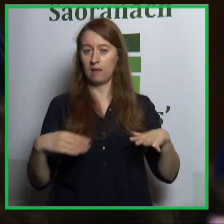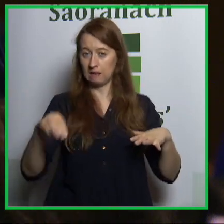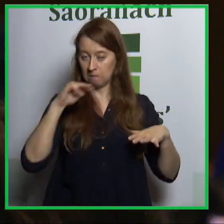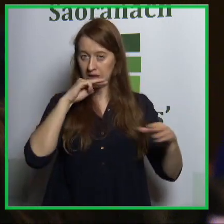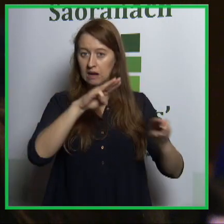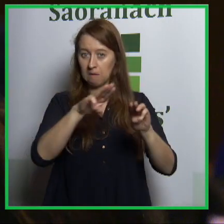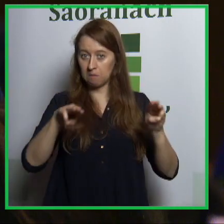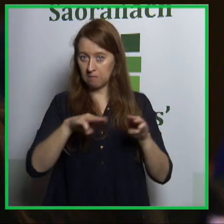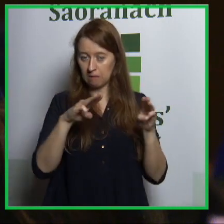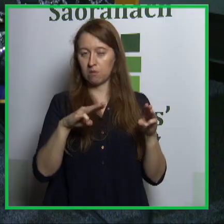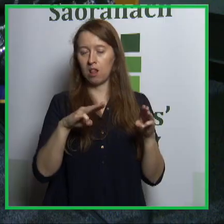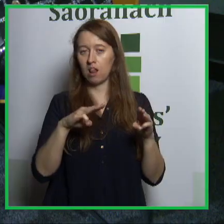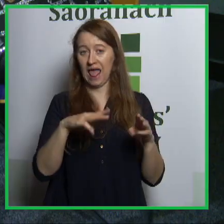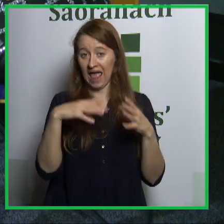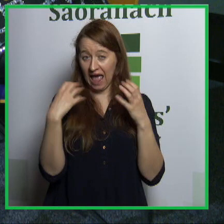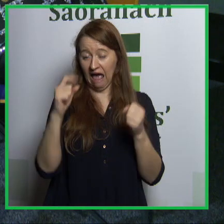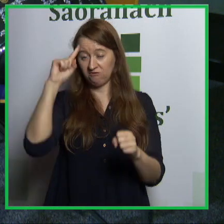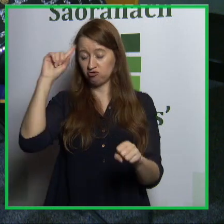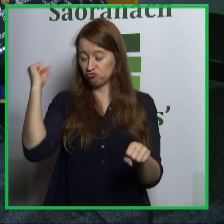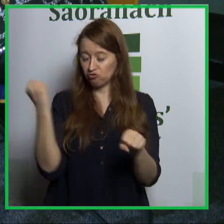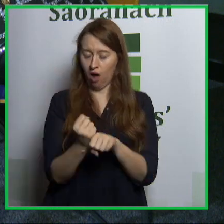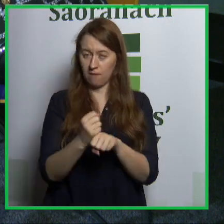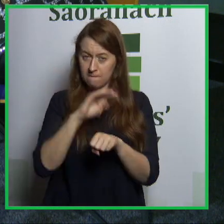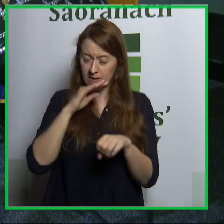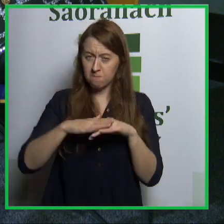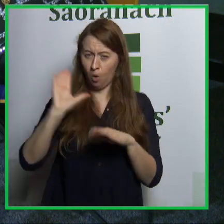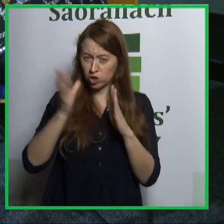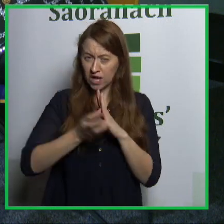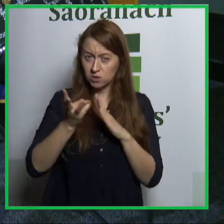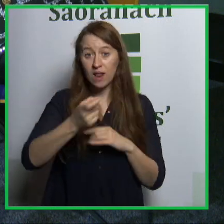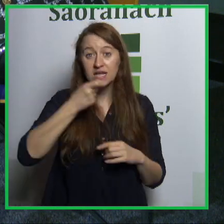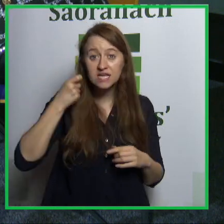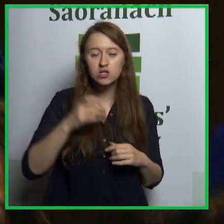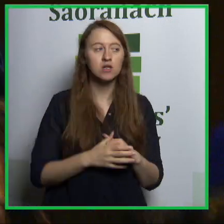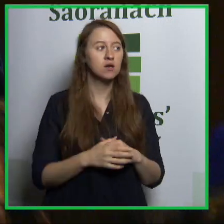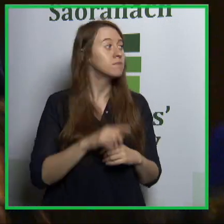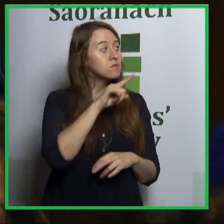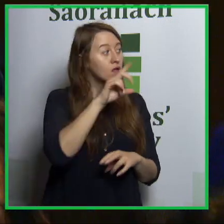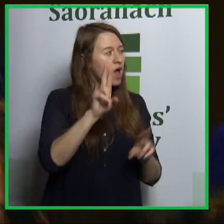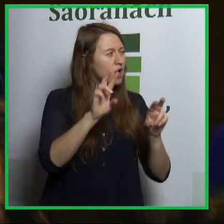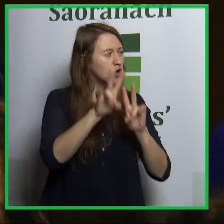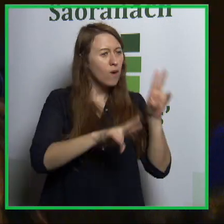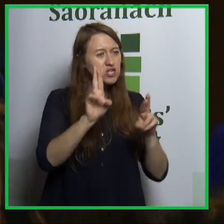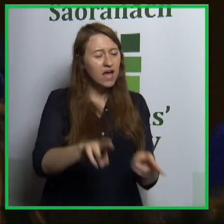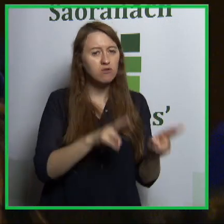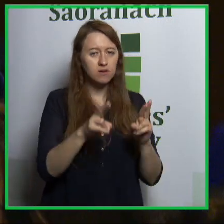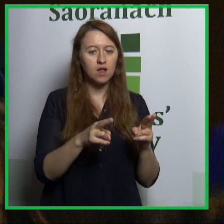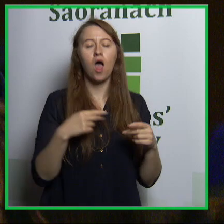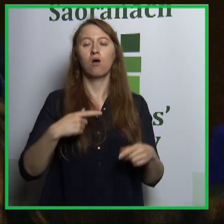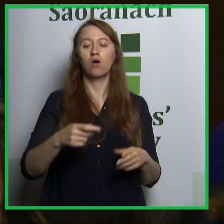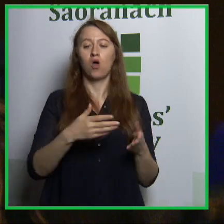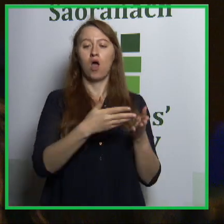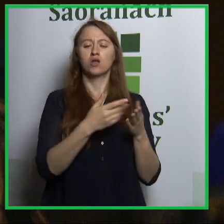addicted? So just repeat that for me. I think it was in respect of... Does widespread recreational